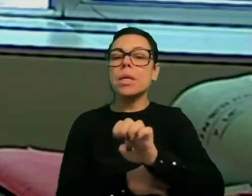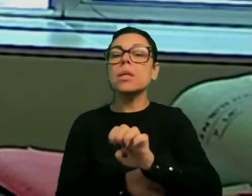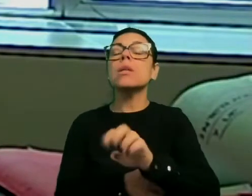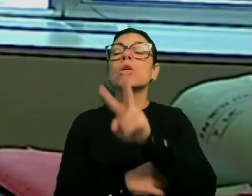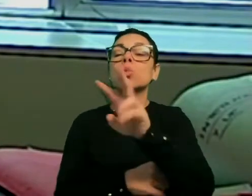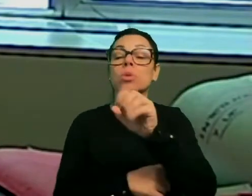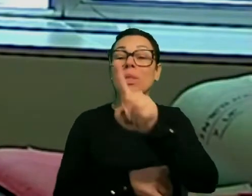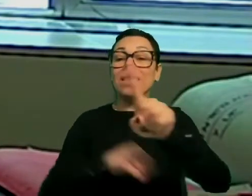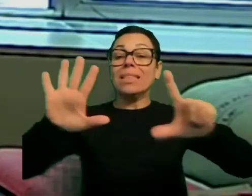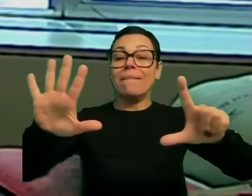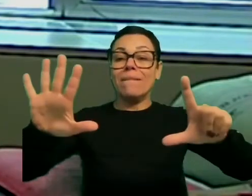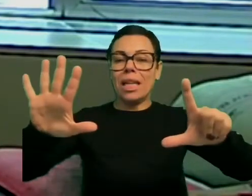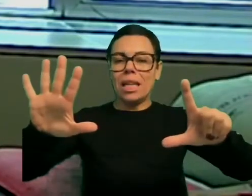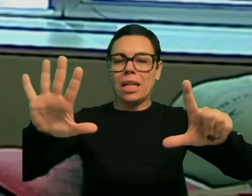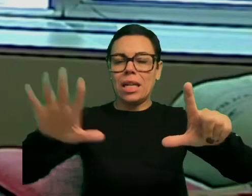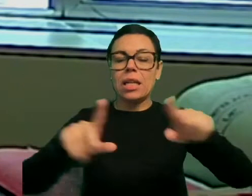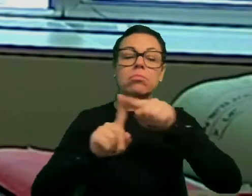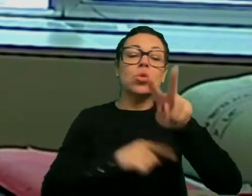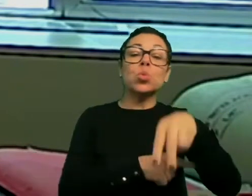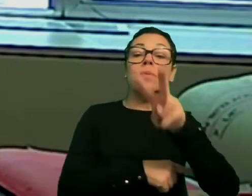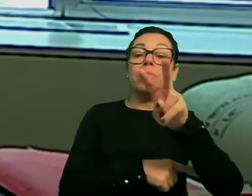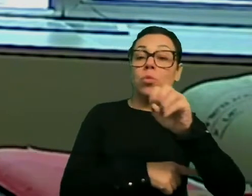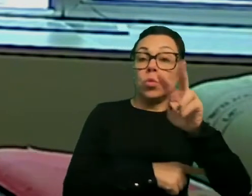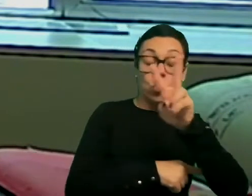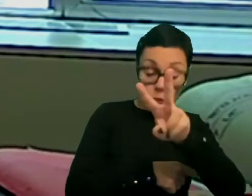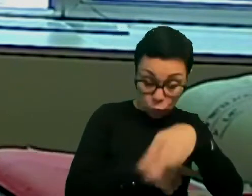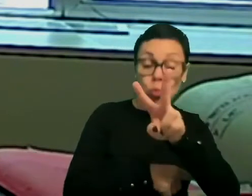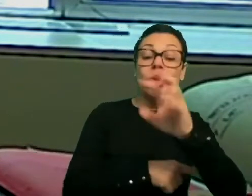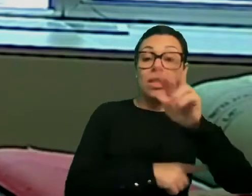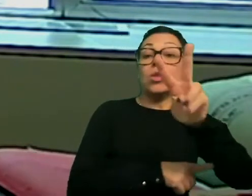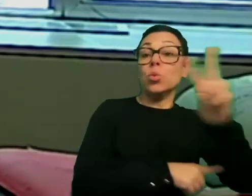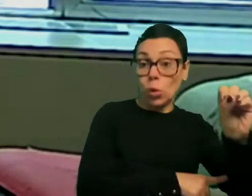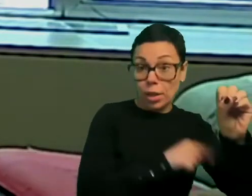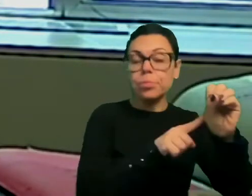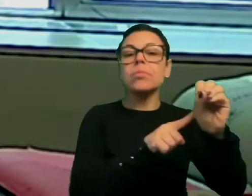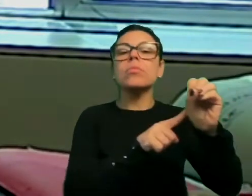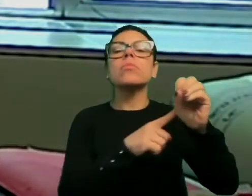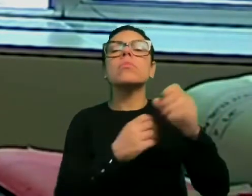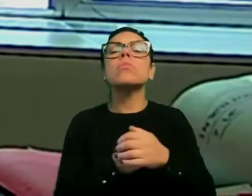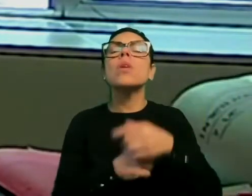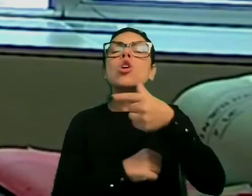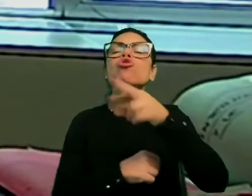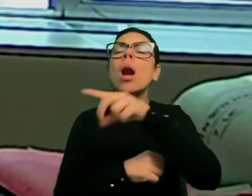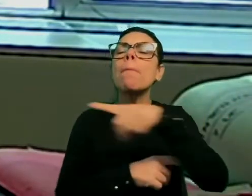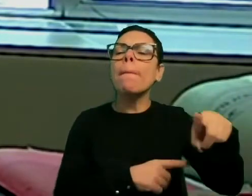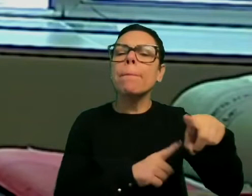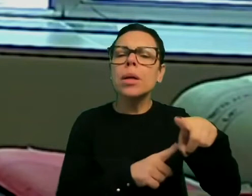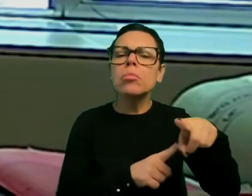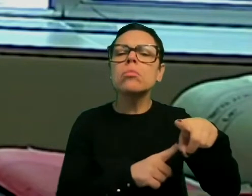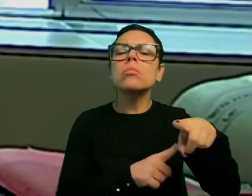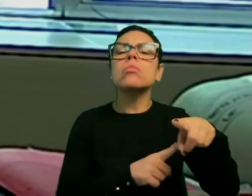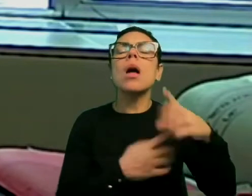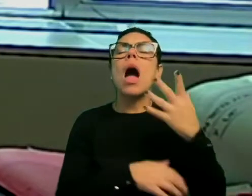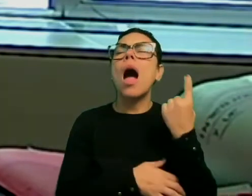2020. And during the processing of our public procurement acts, we always had very much we took very